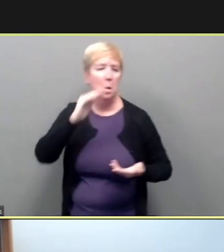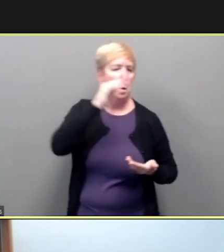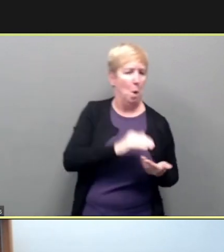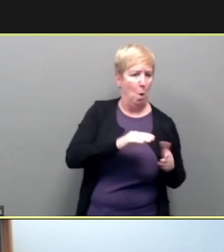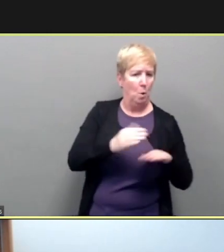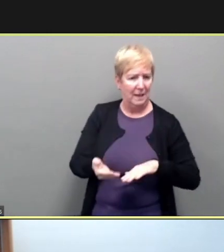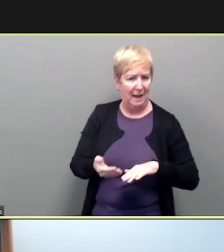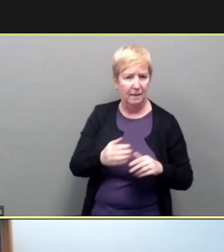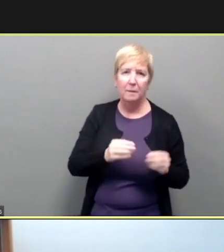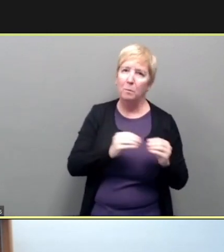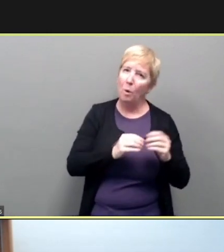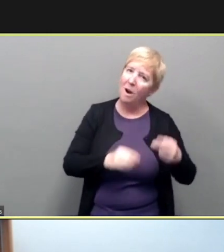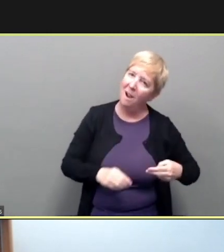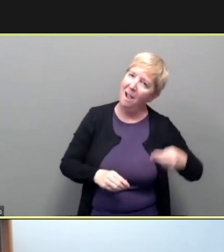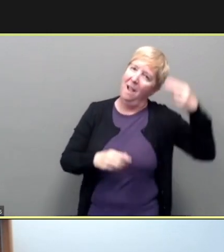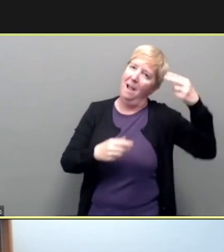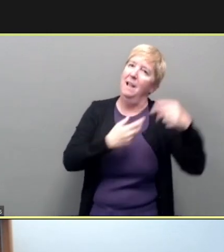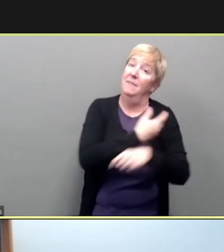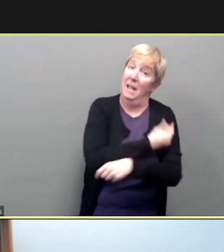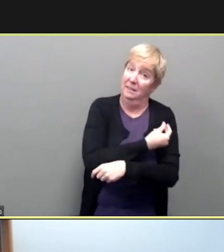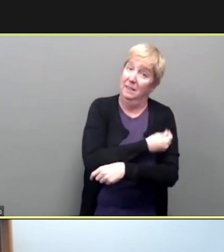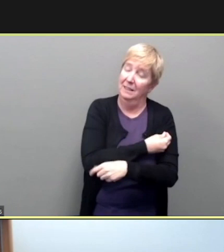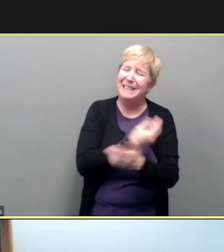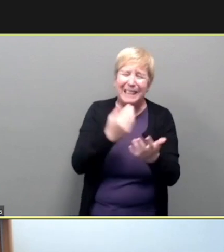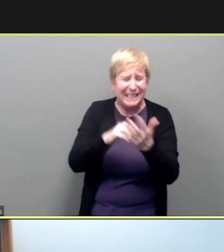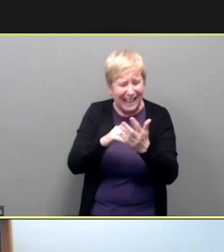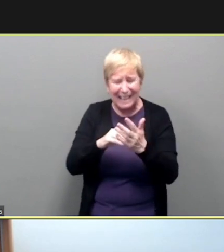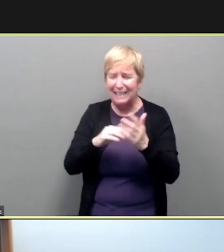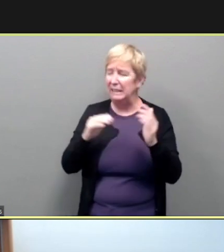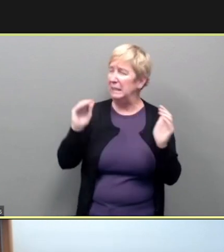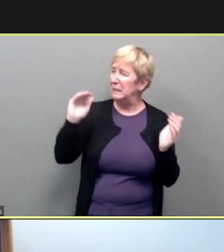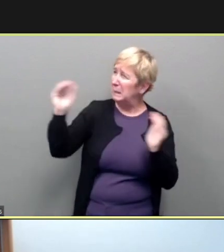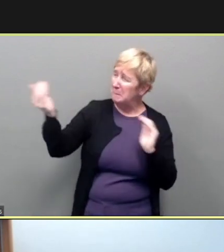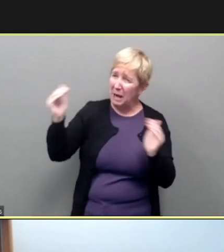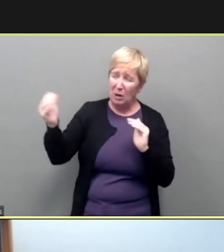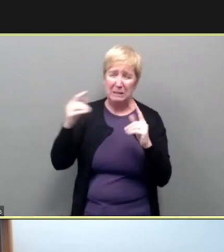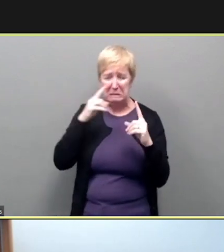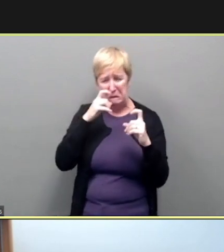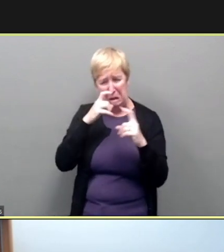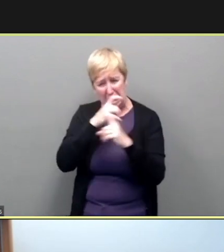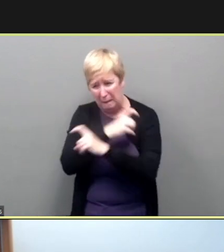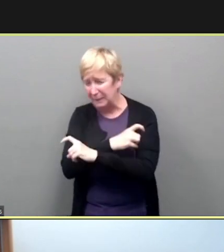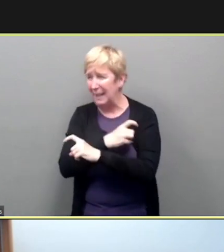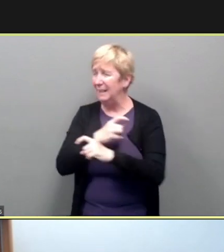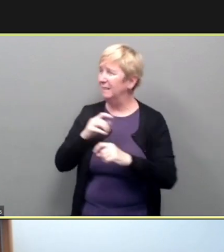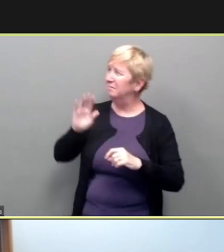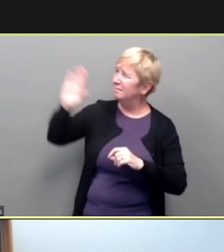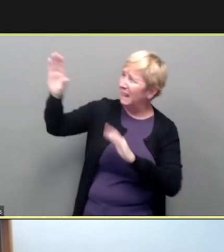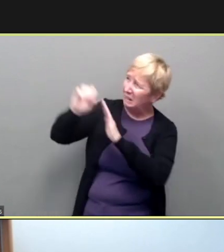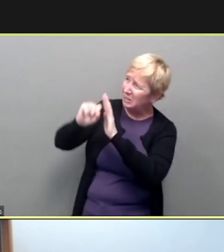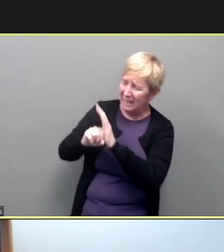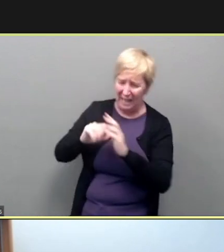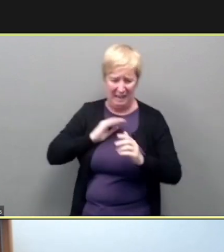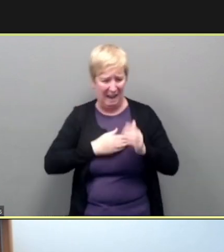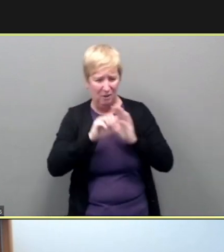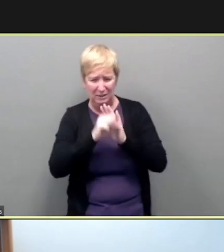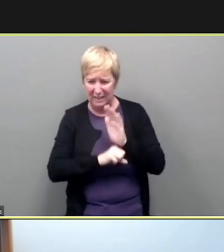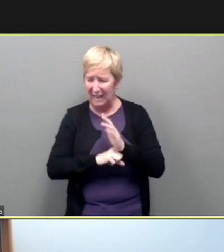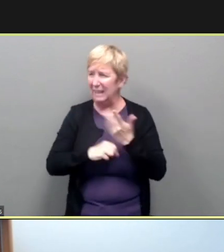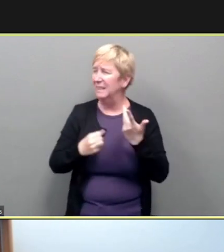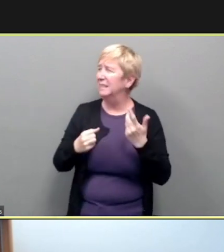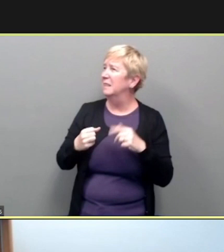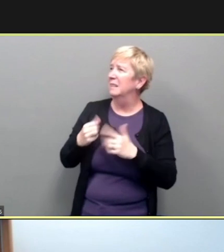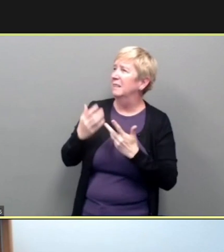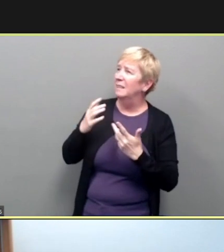with lower death rates. Again, these comparisons are not always straightforward, and there can be a number of factors affecting the